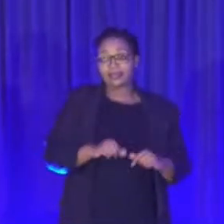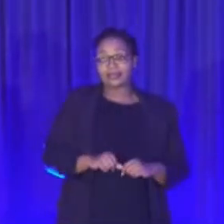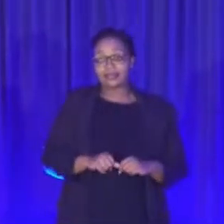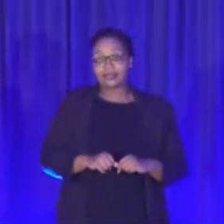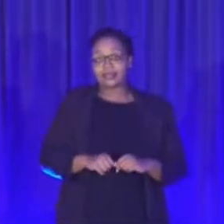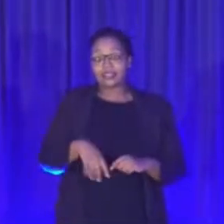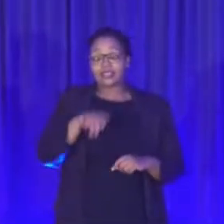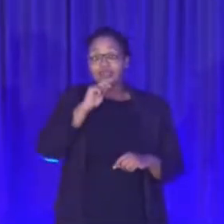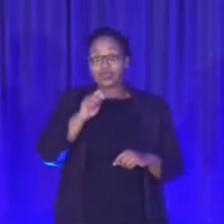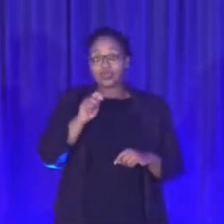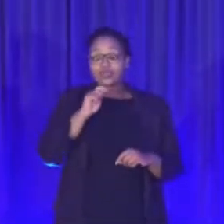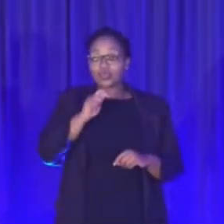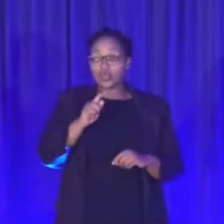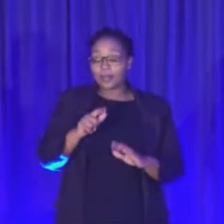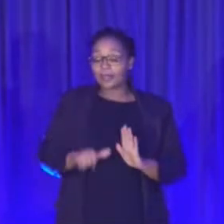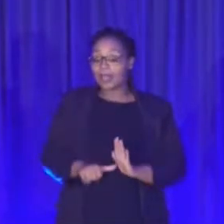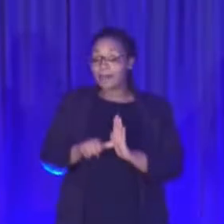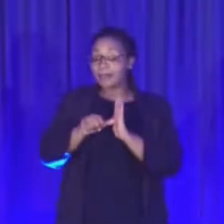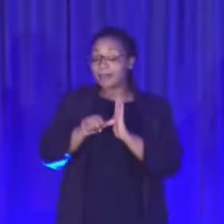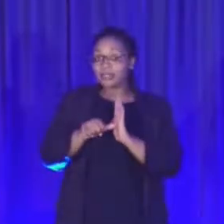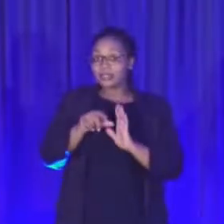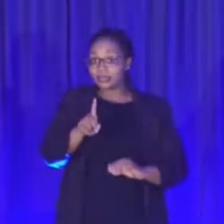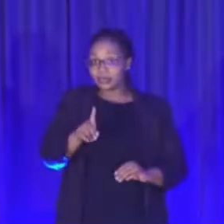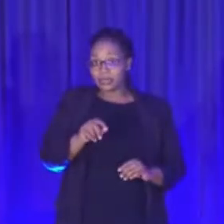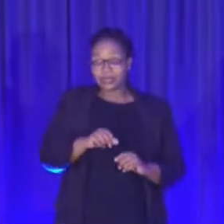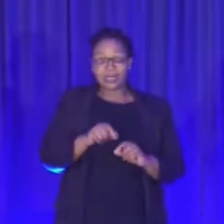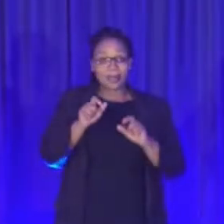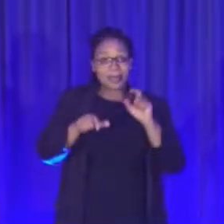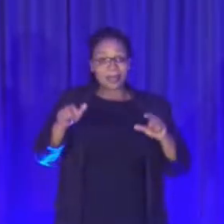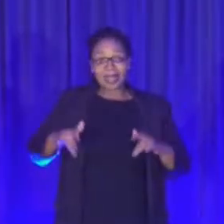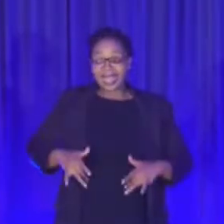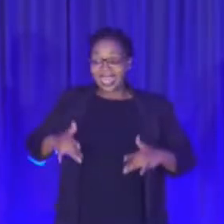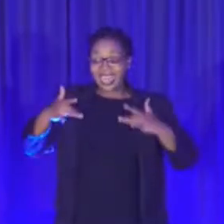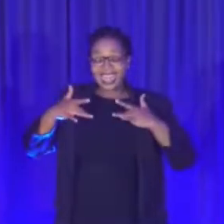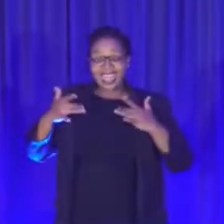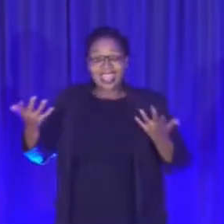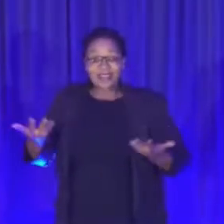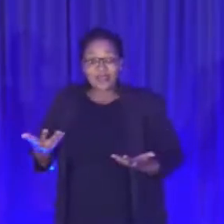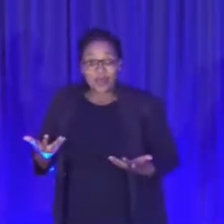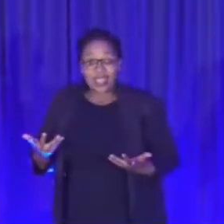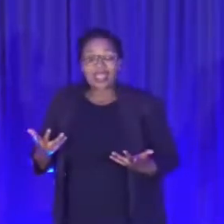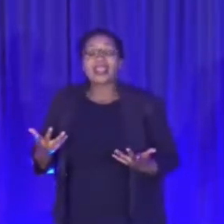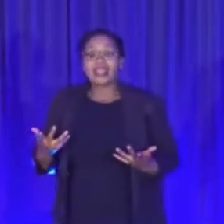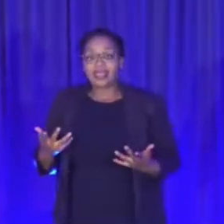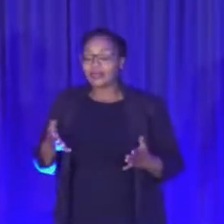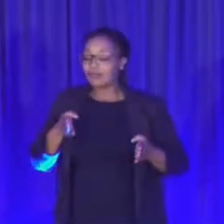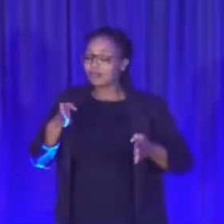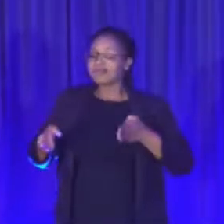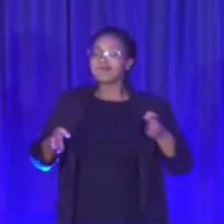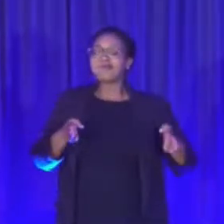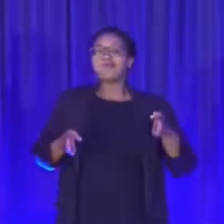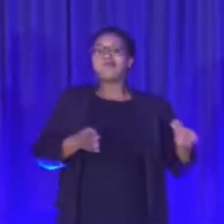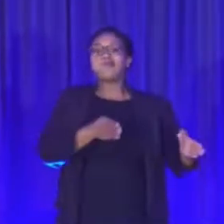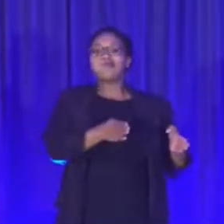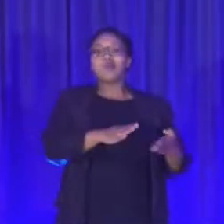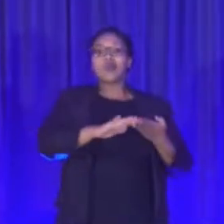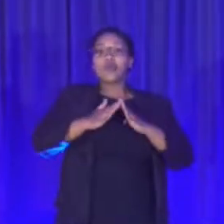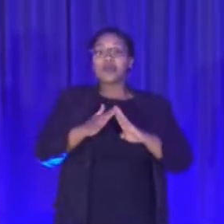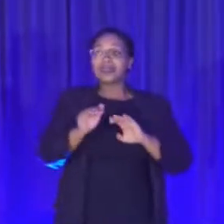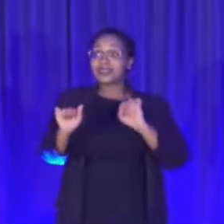Differently put, it does not matter where you live, there will be a registration in your community.